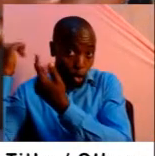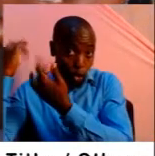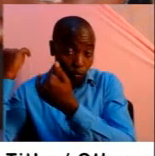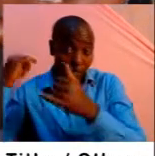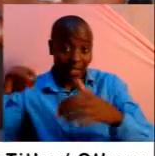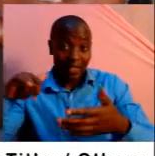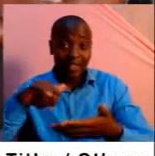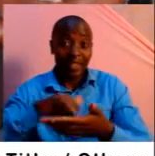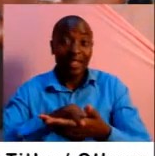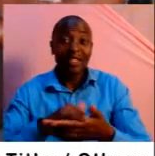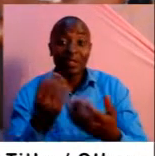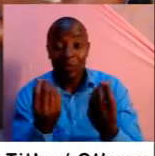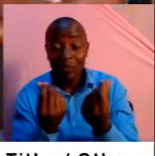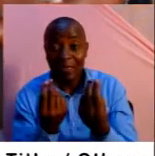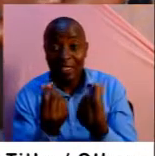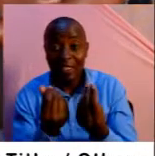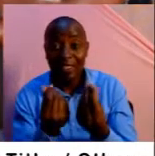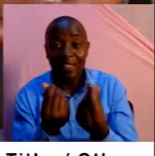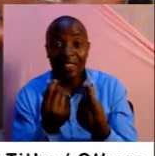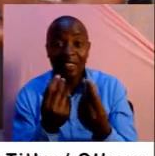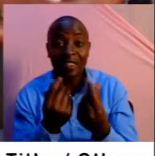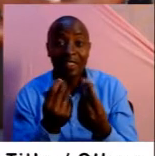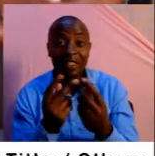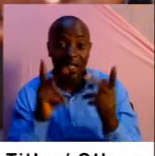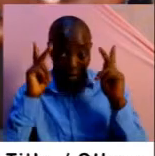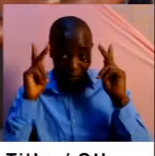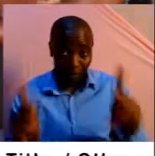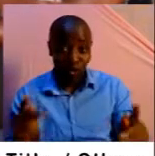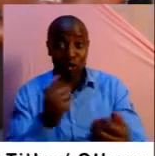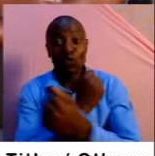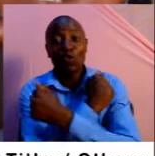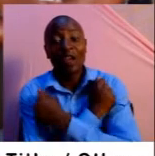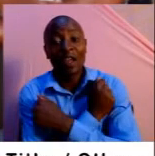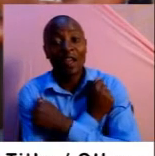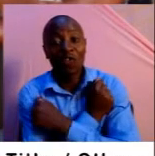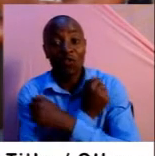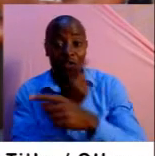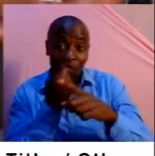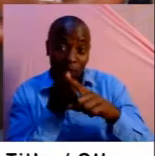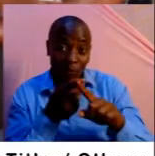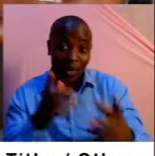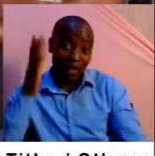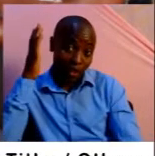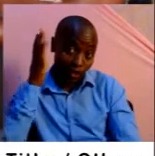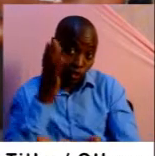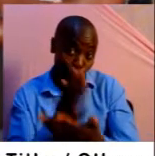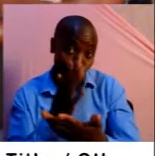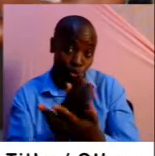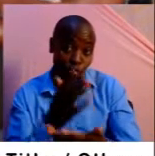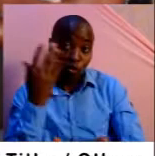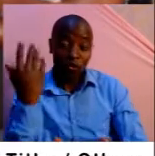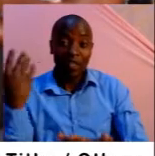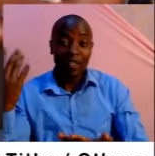institution to be very good. This is the person you are in love with. But the reality of the thing is that this